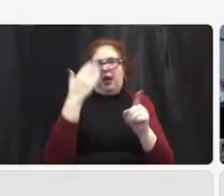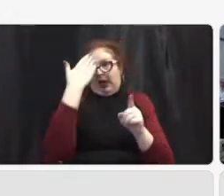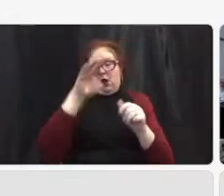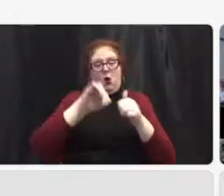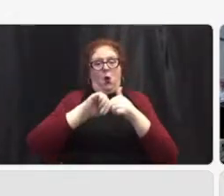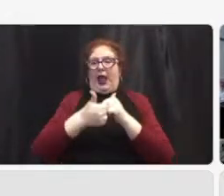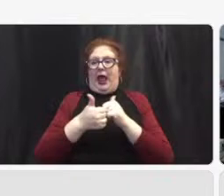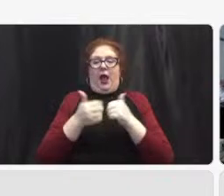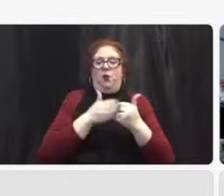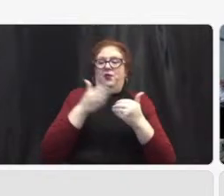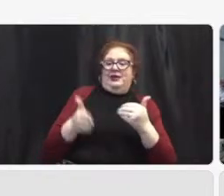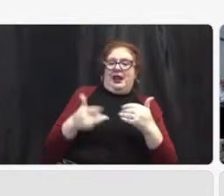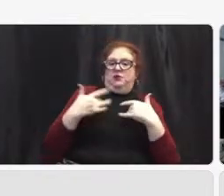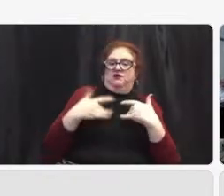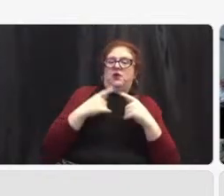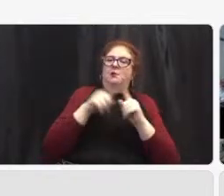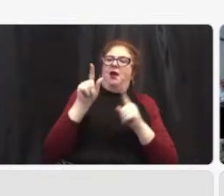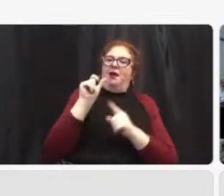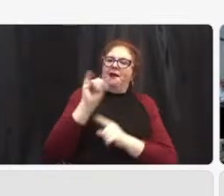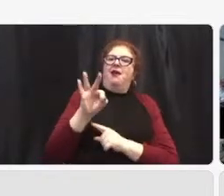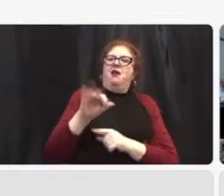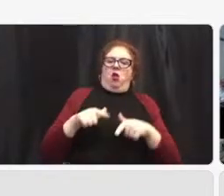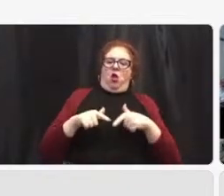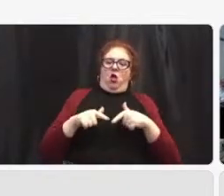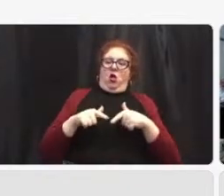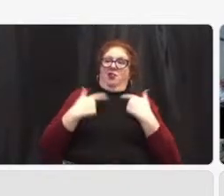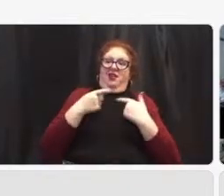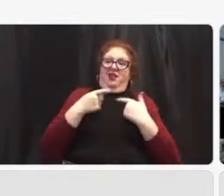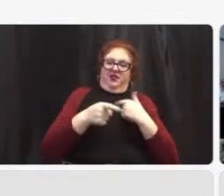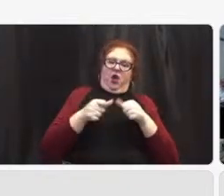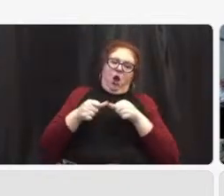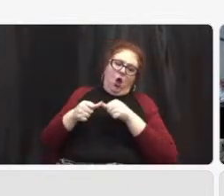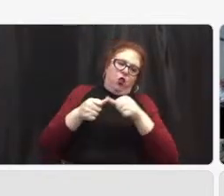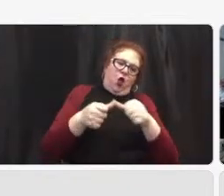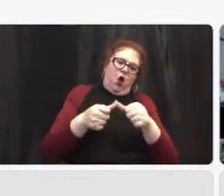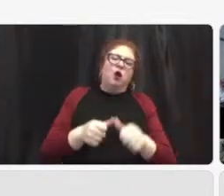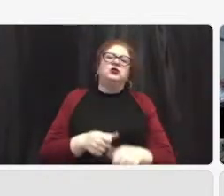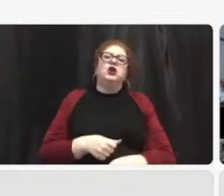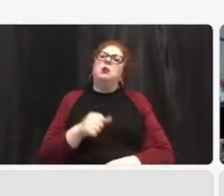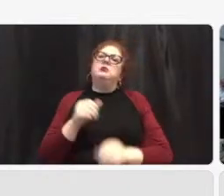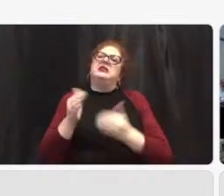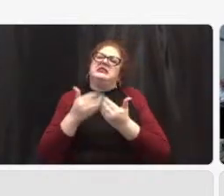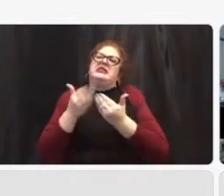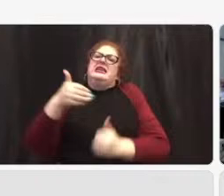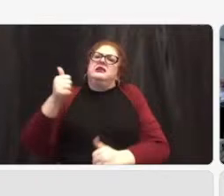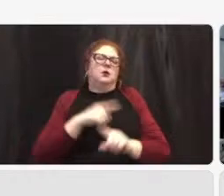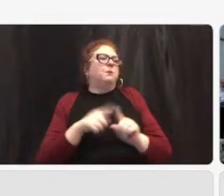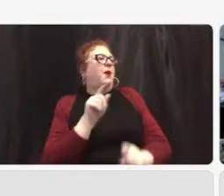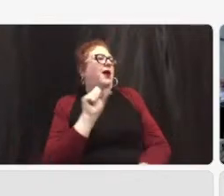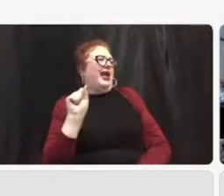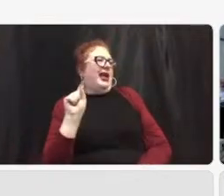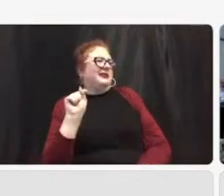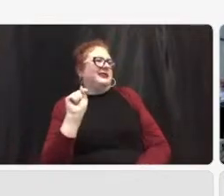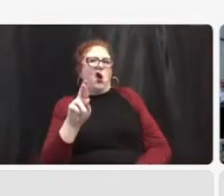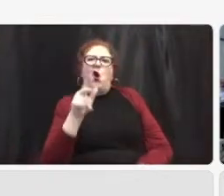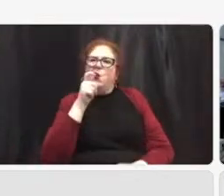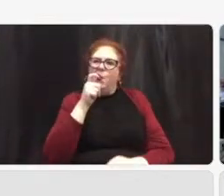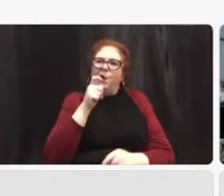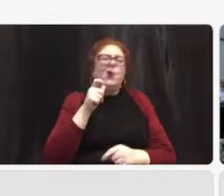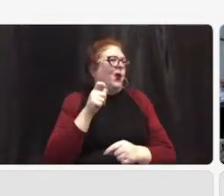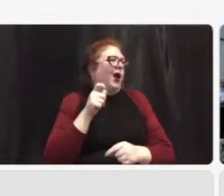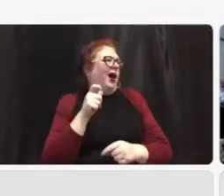feel, but if it's long-term, no, it's a little bit easier. So it's the short-term aspect, the folks coming in and out? Yes. And with a lot